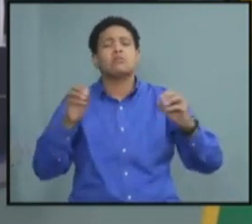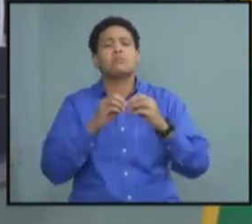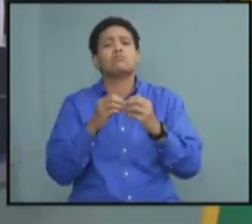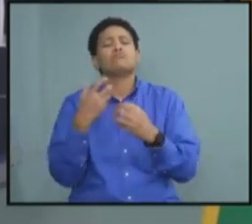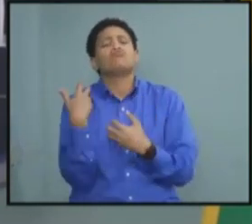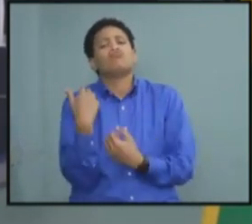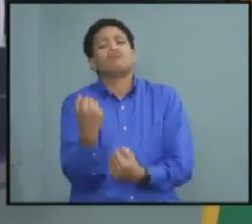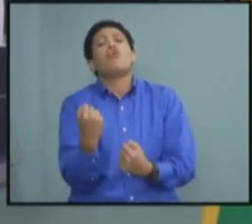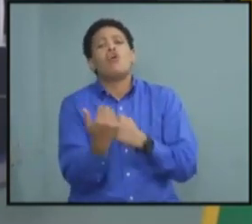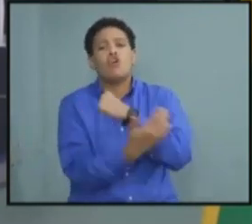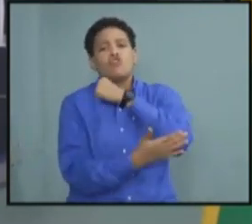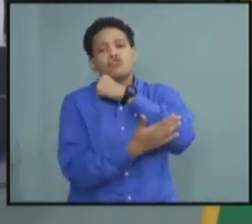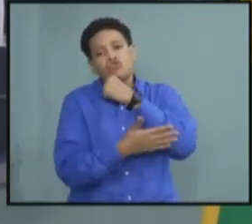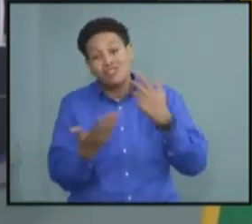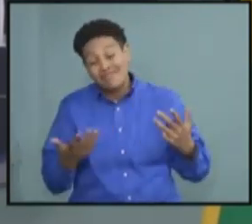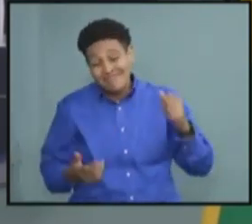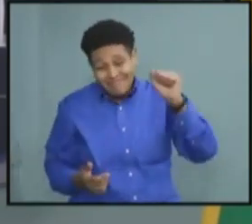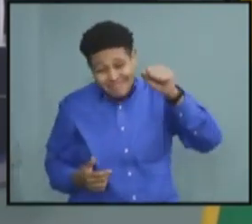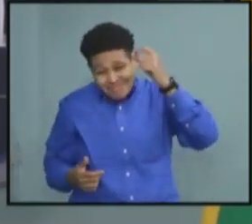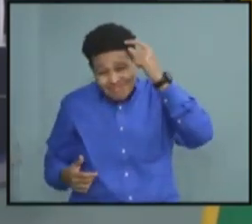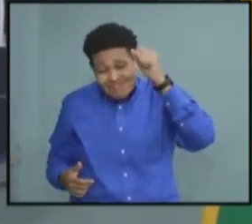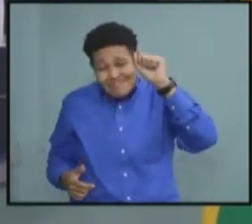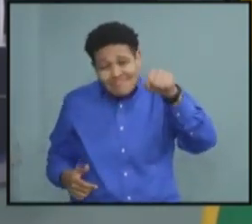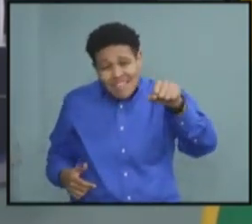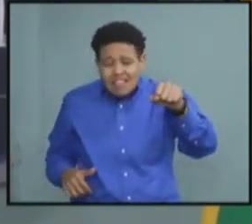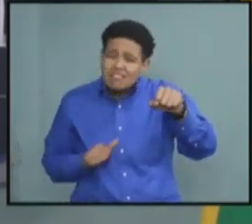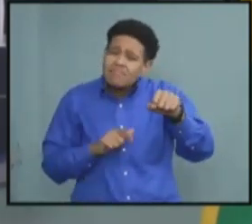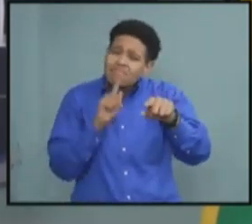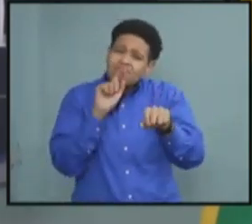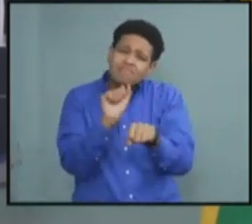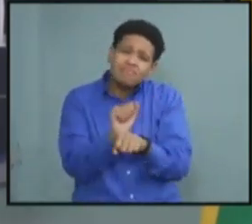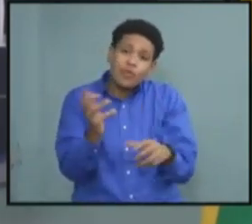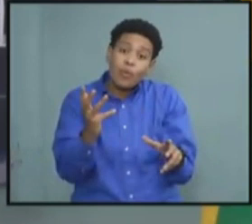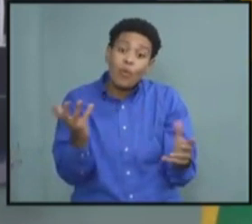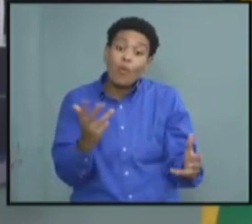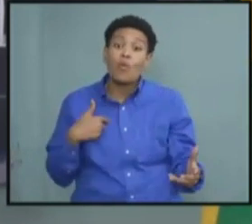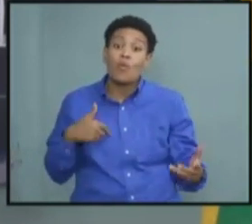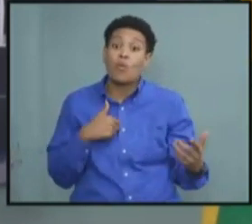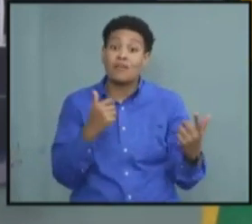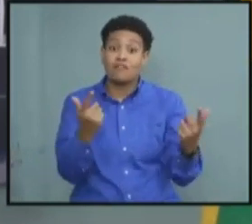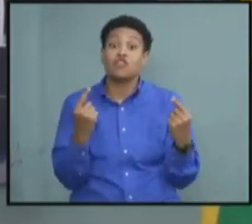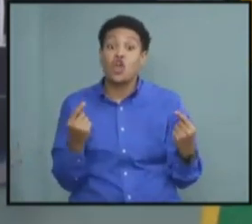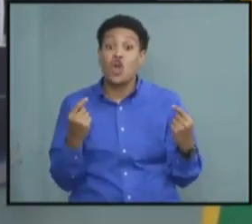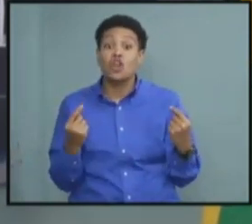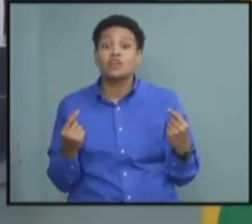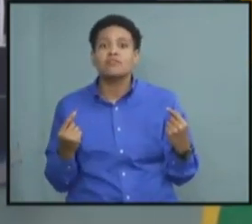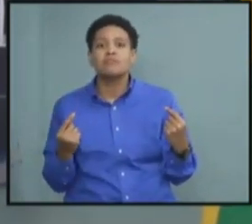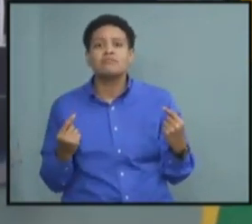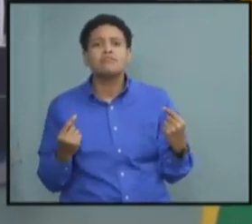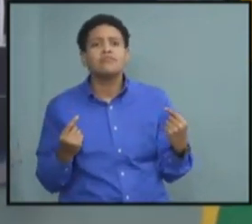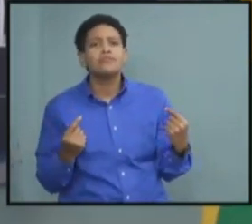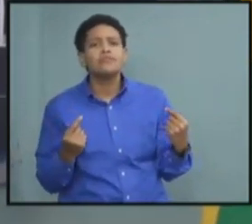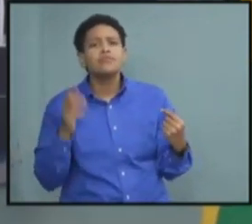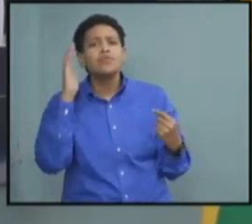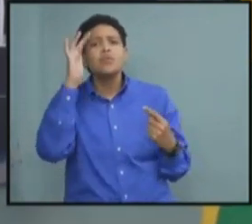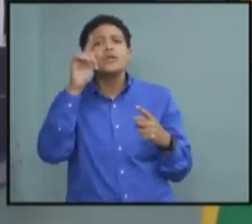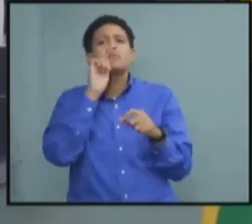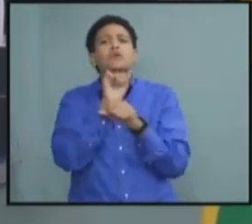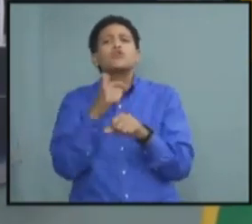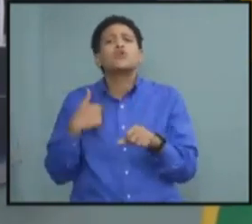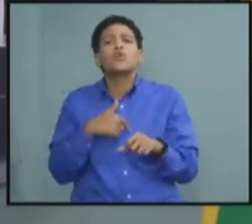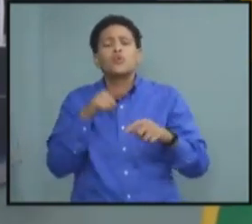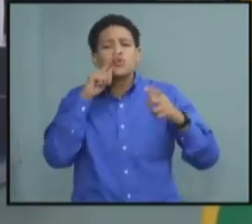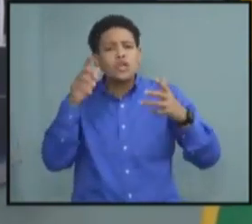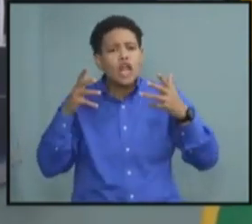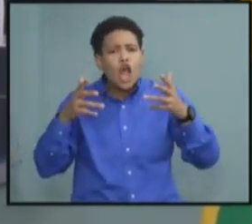nation. Yes, I am certain that what we have done will ensure that we